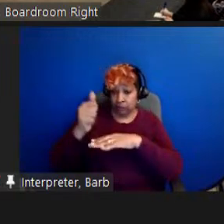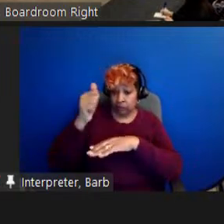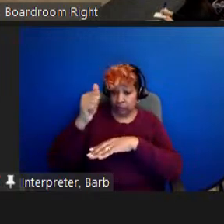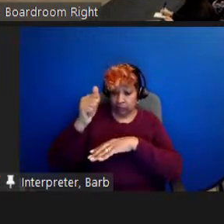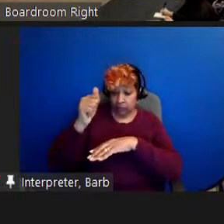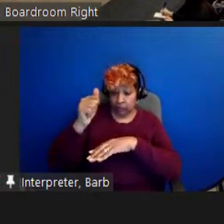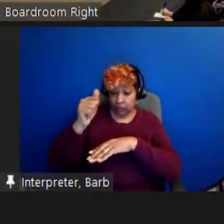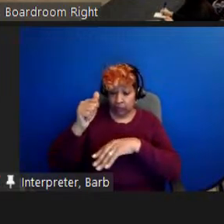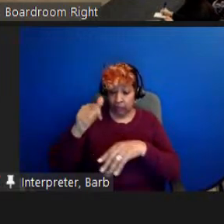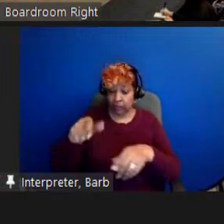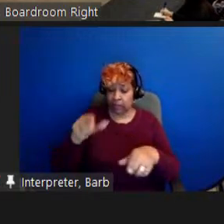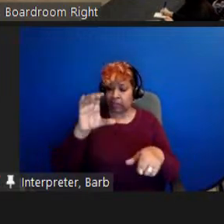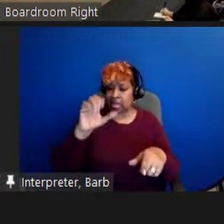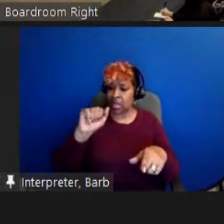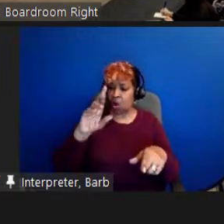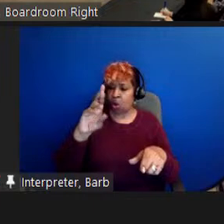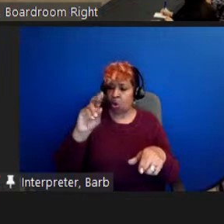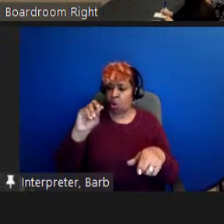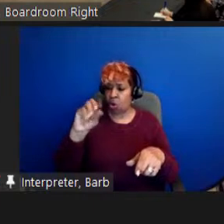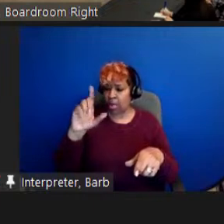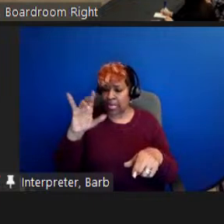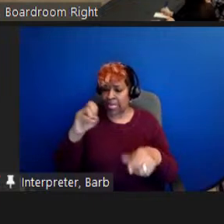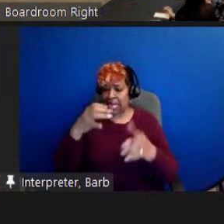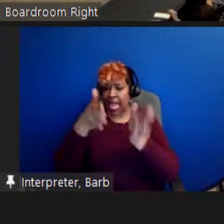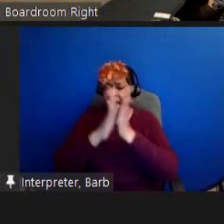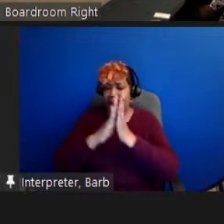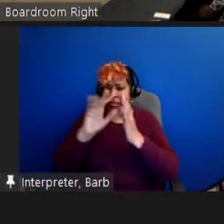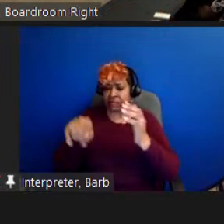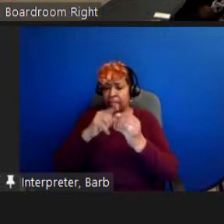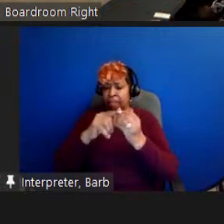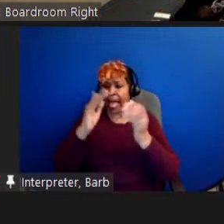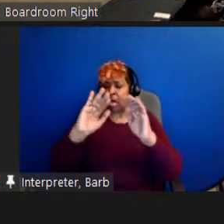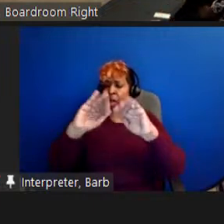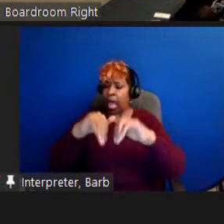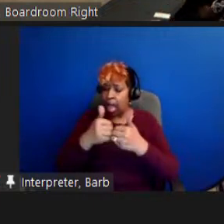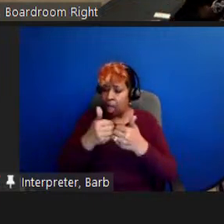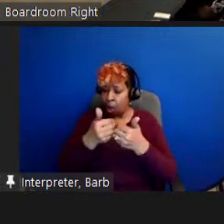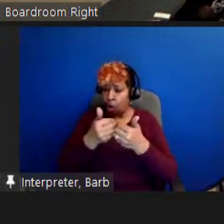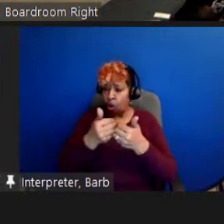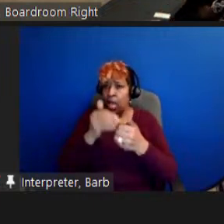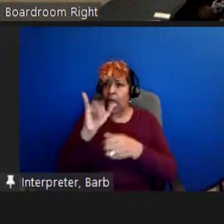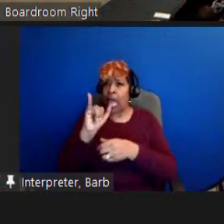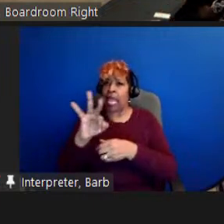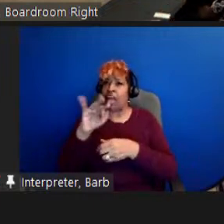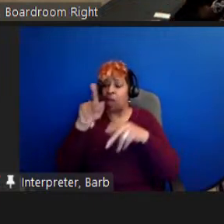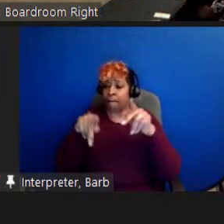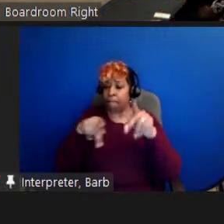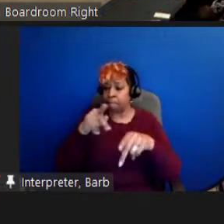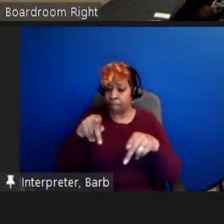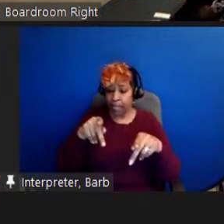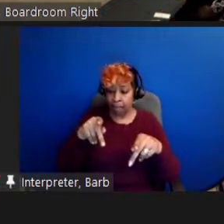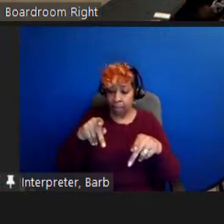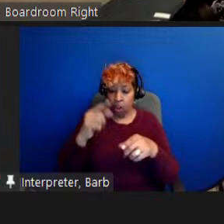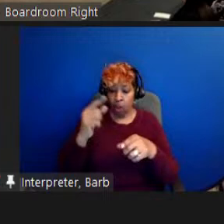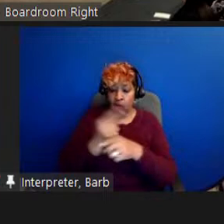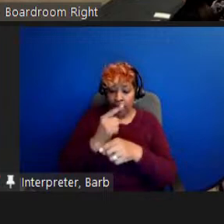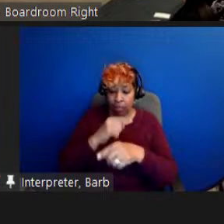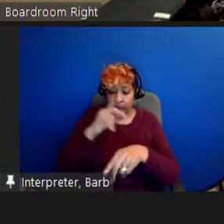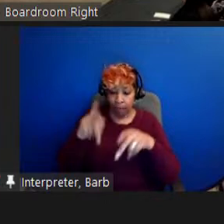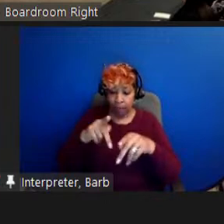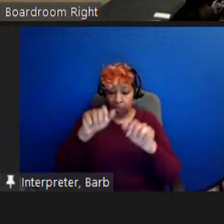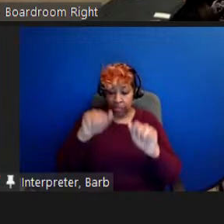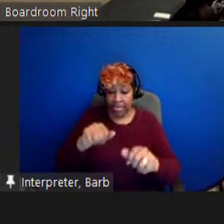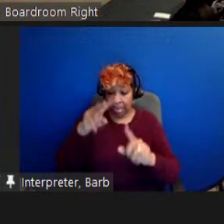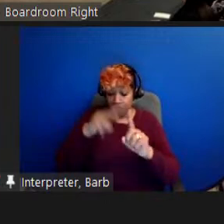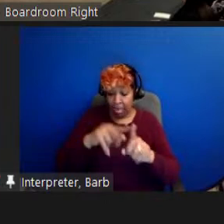So Caroline was asking about, how if people, regular folks could like also apply to this.